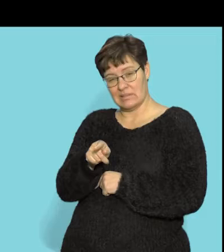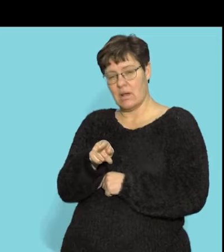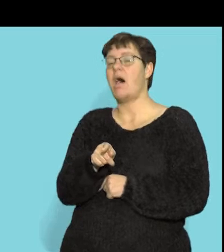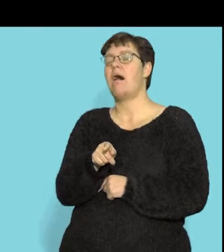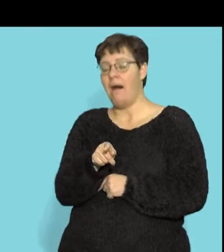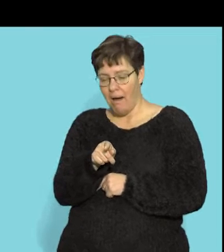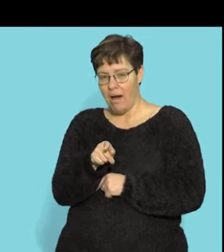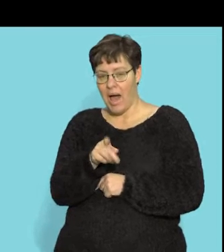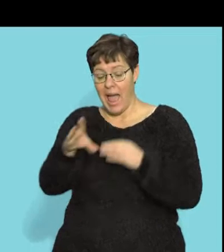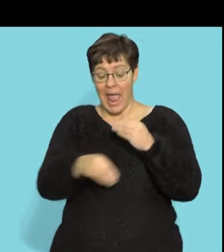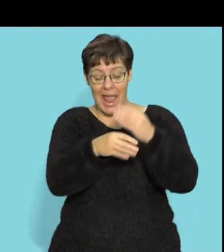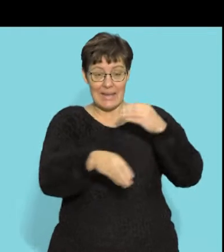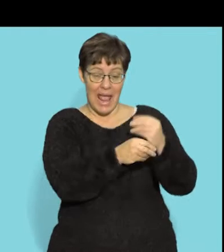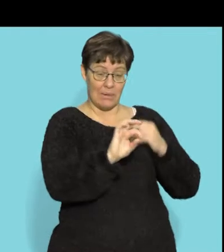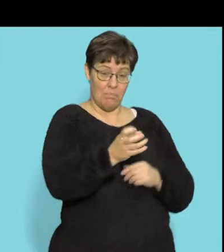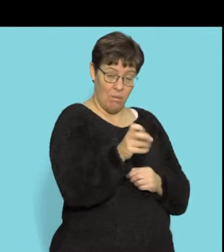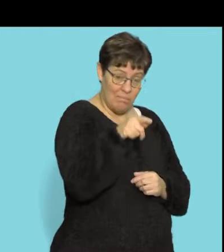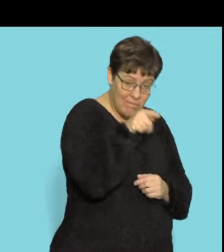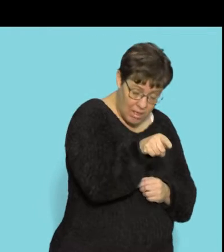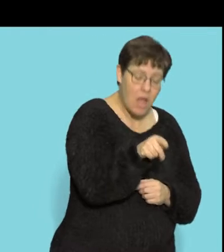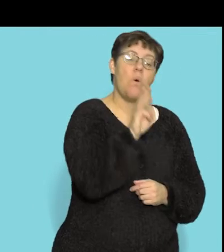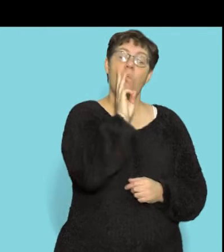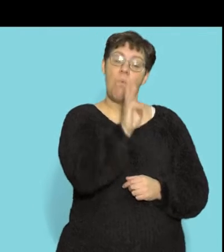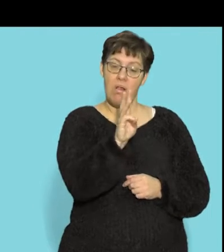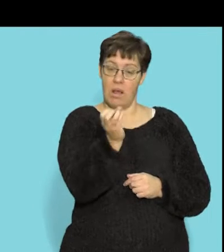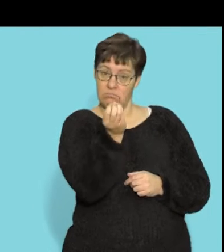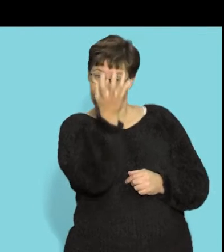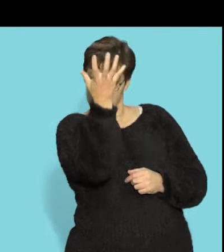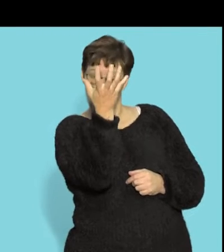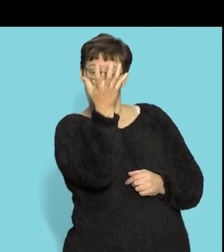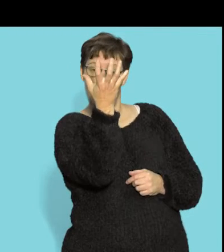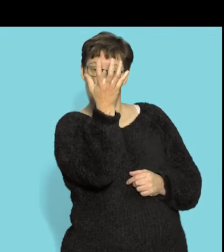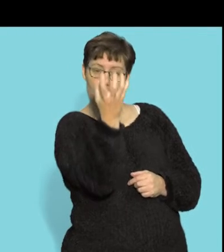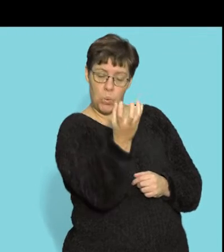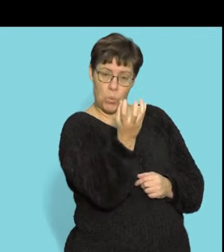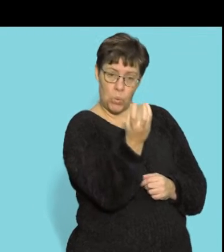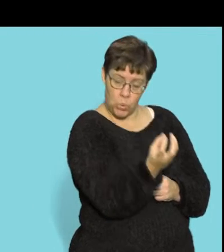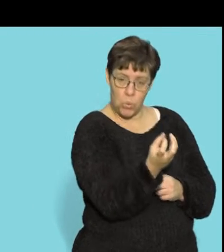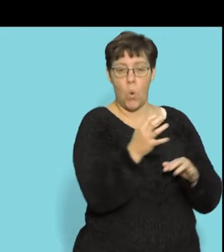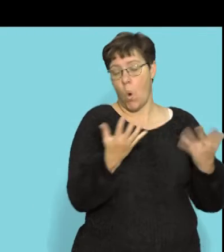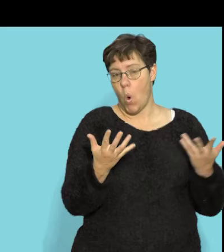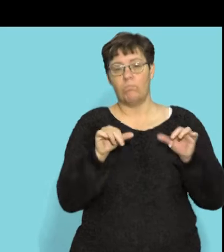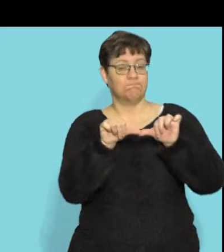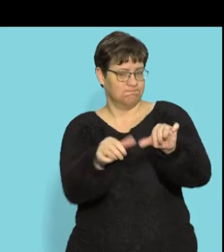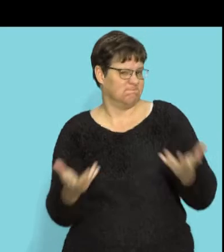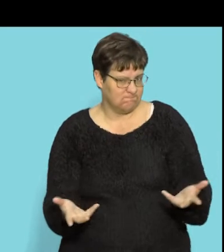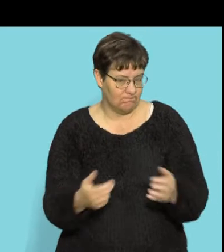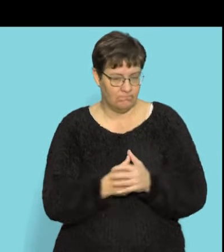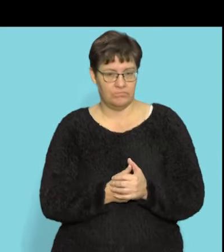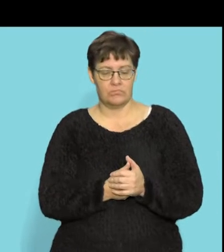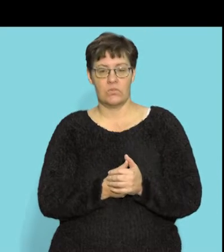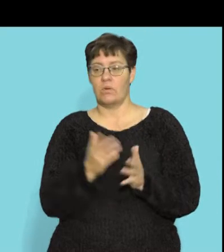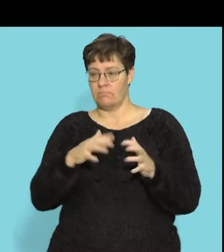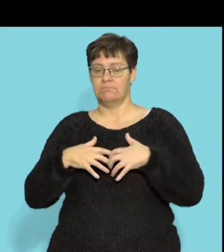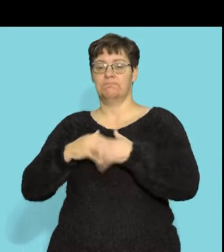Our findings or our conclusion must respond or answer this hypothesis. It's something that we want to establish. Right, so here